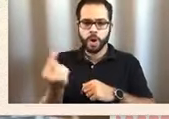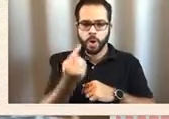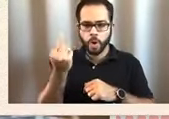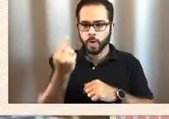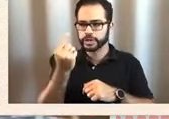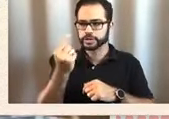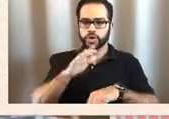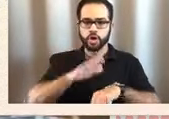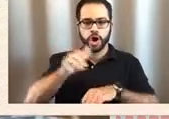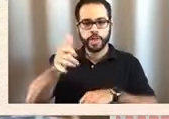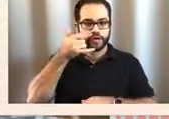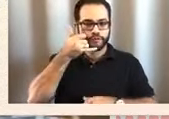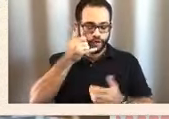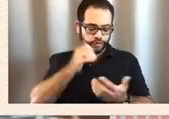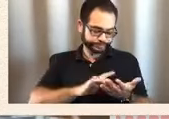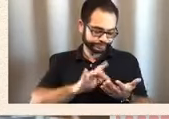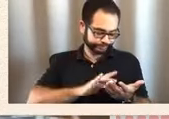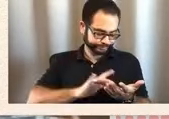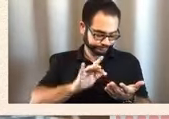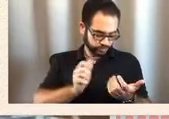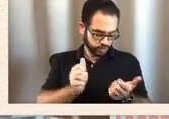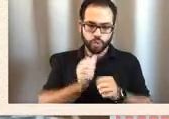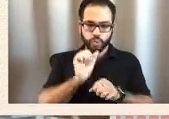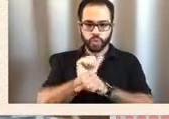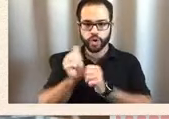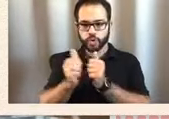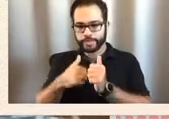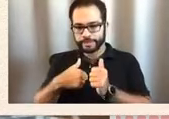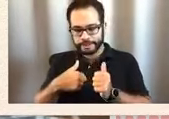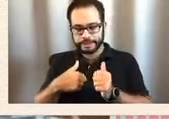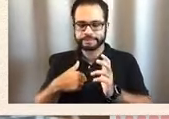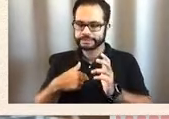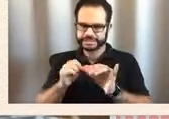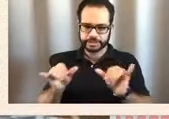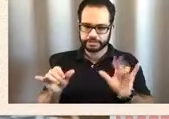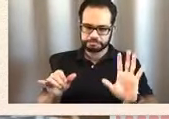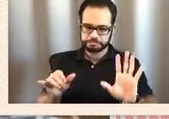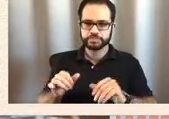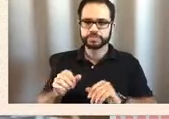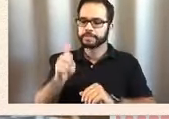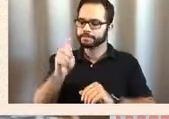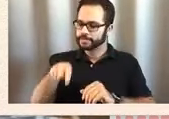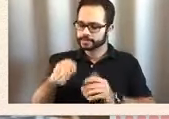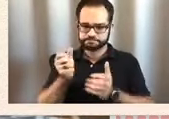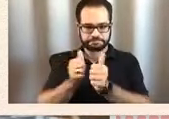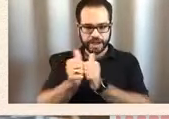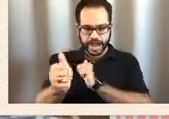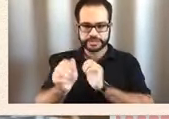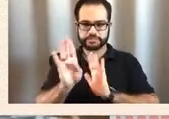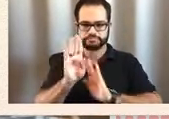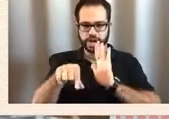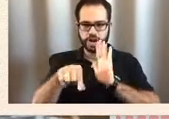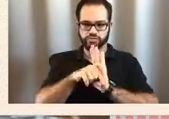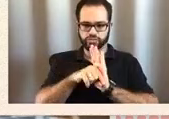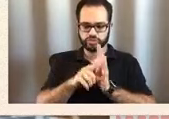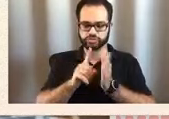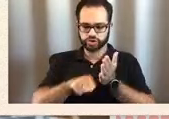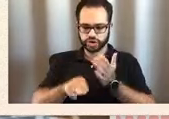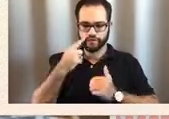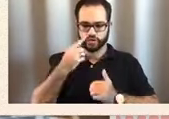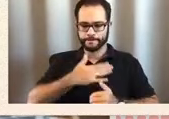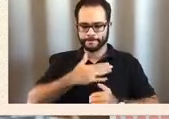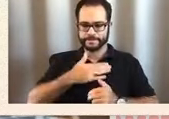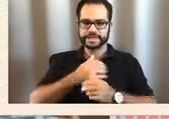phone while they're working with me, and they must be background checked. For my safety,